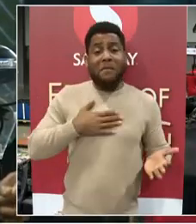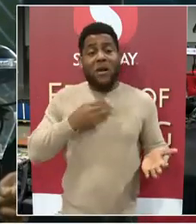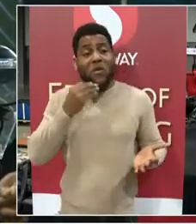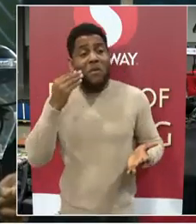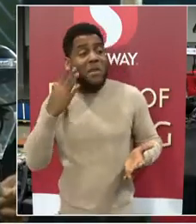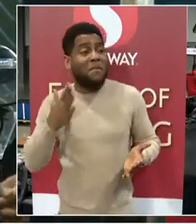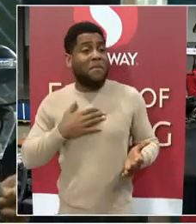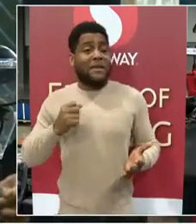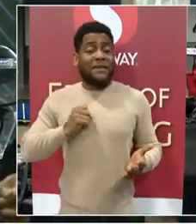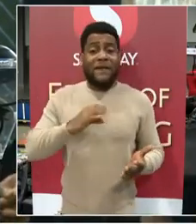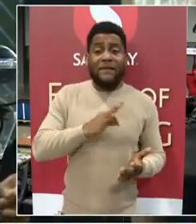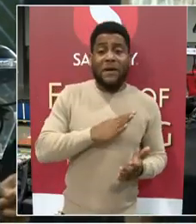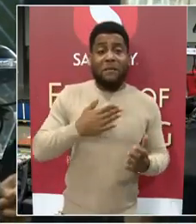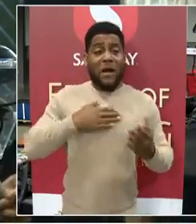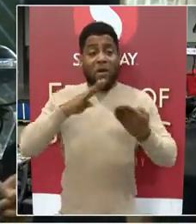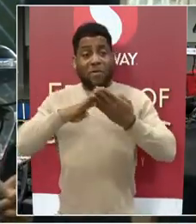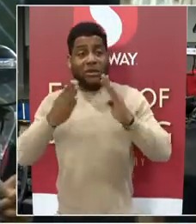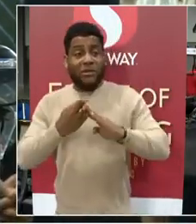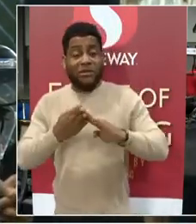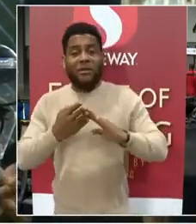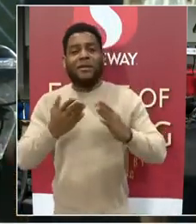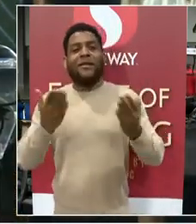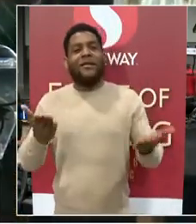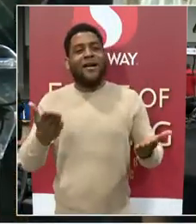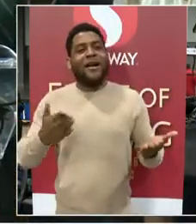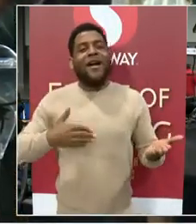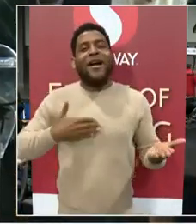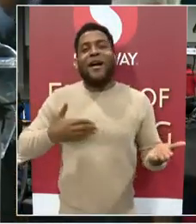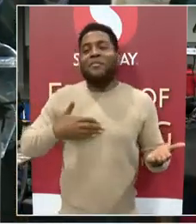community, have a happy Thanksgiving.